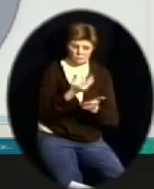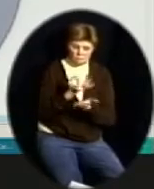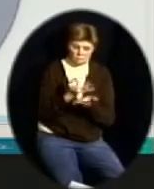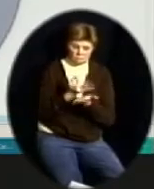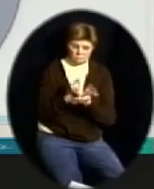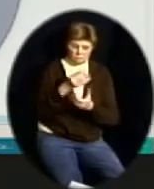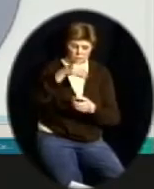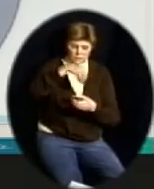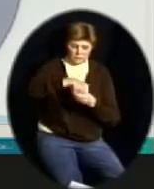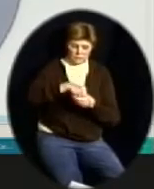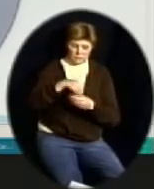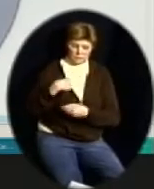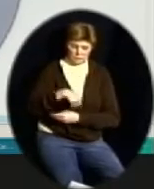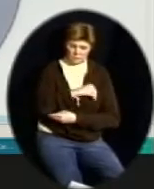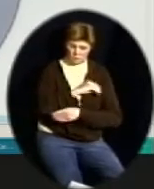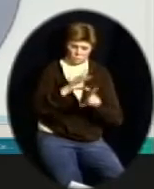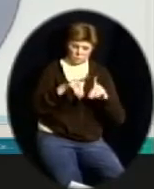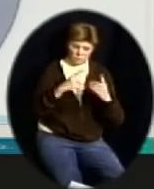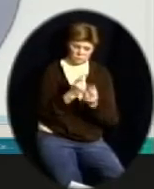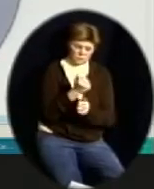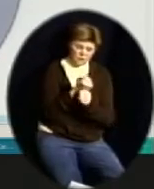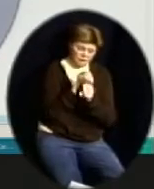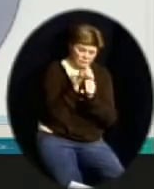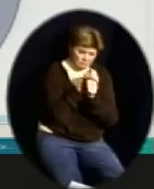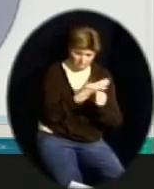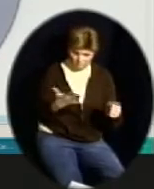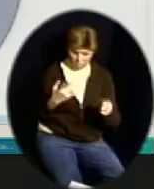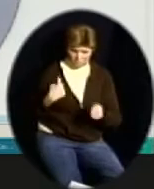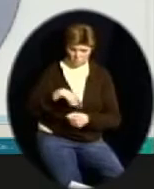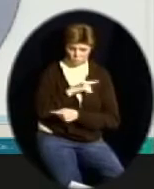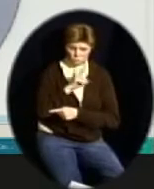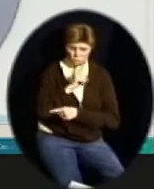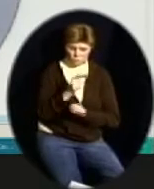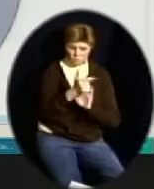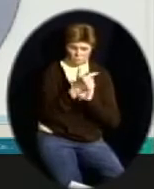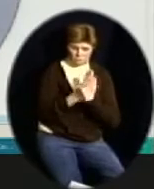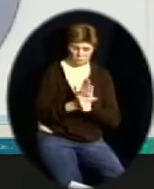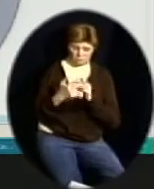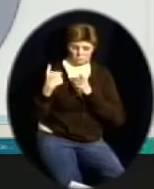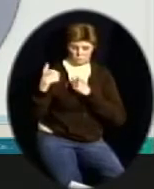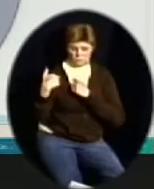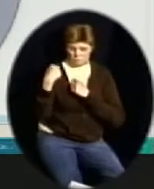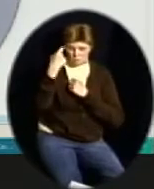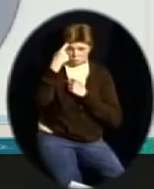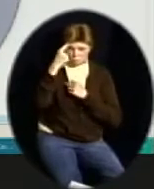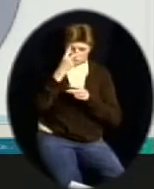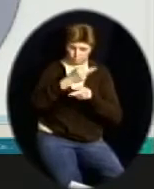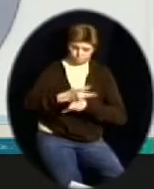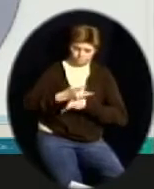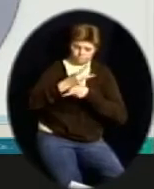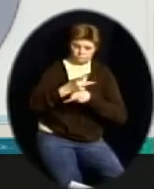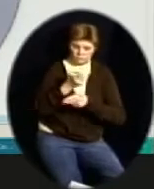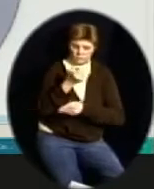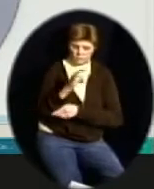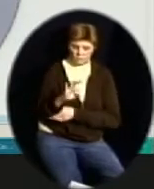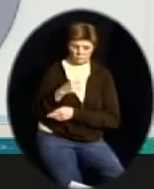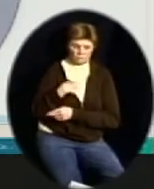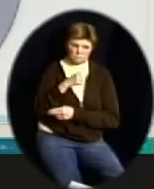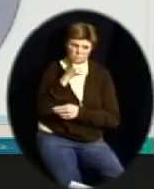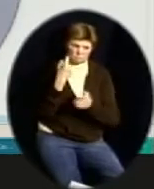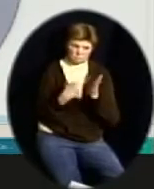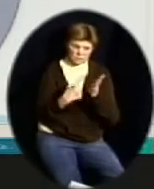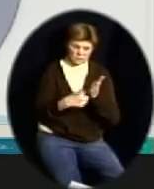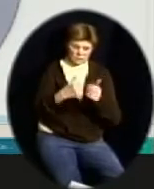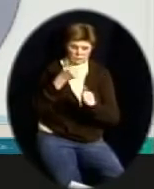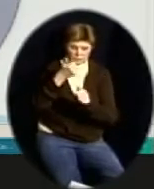every single fund that we are legally responsible for maintaining. And I'm not going to talk about each one of them, only to say